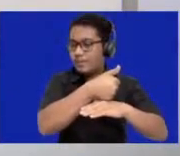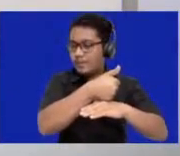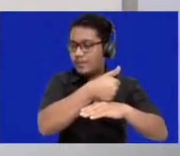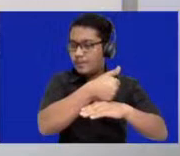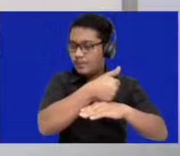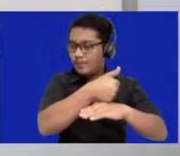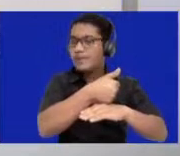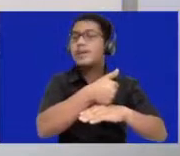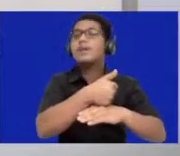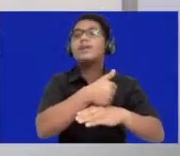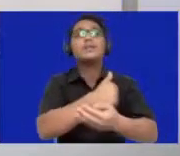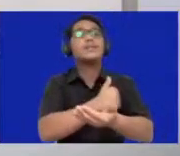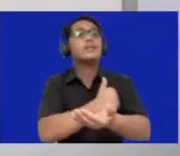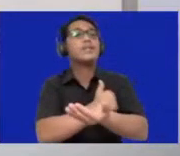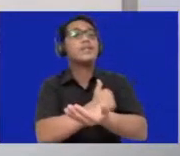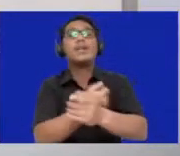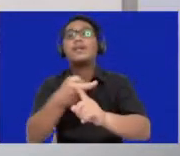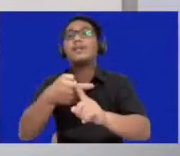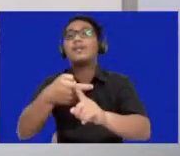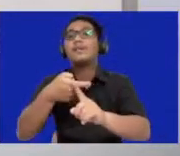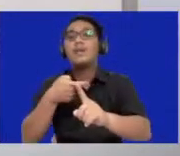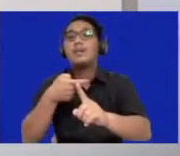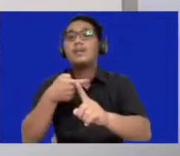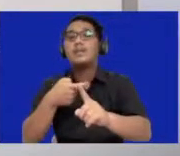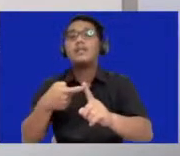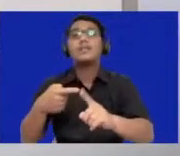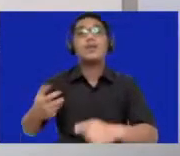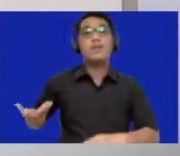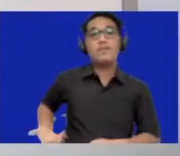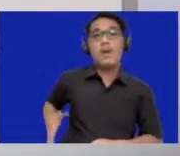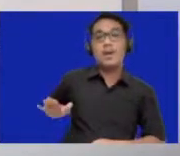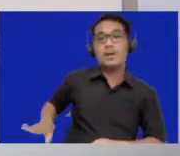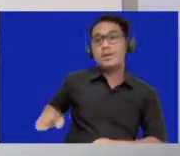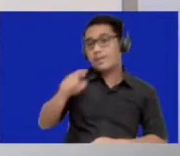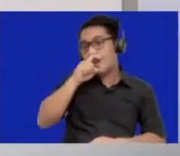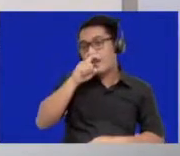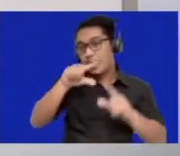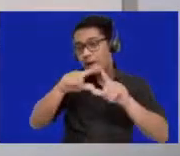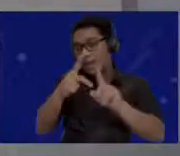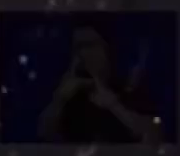Relief, Bangladesh. For Mr. Ahmadul Haq, the time is yours.